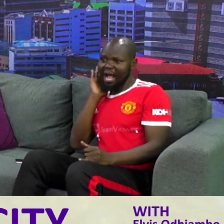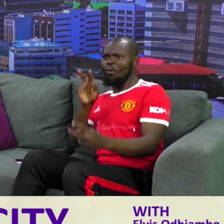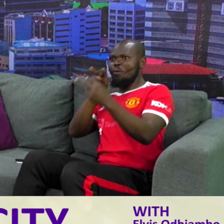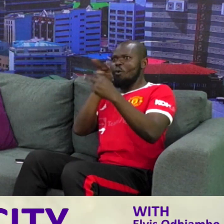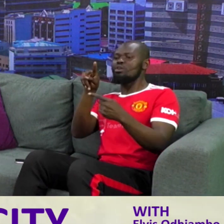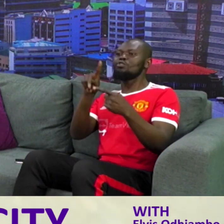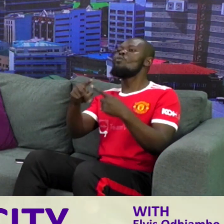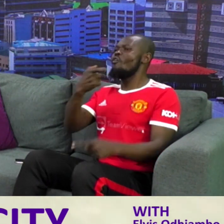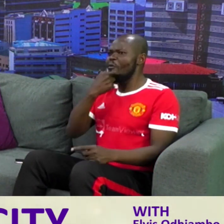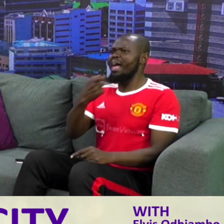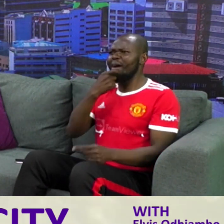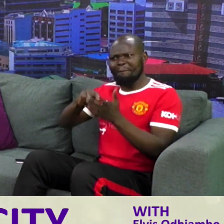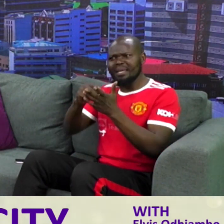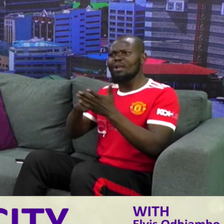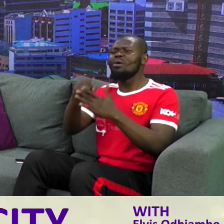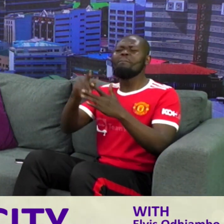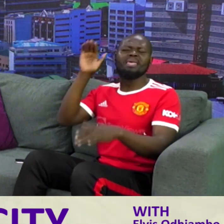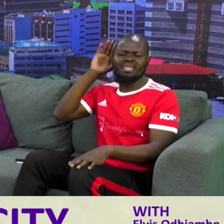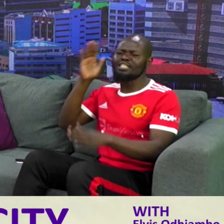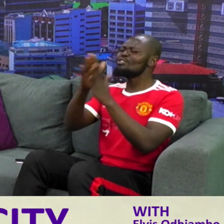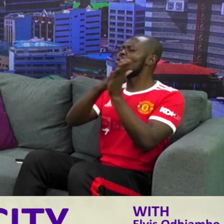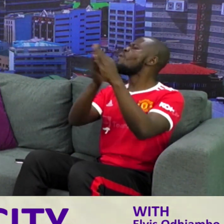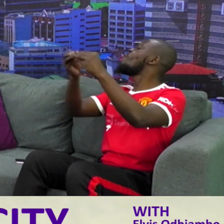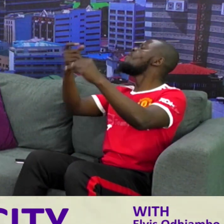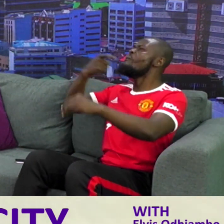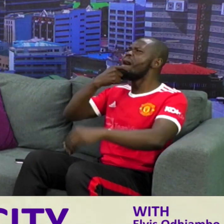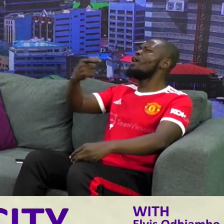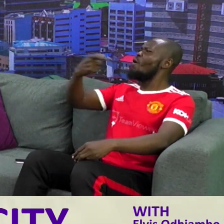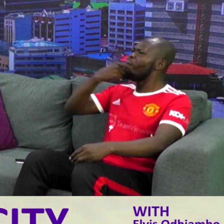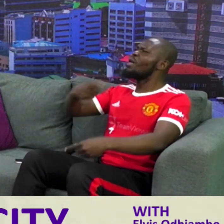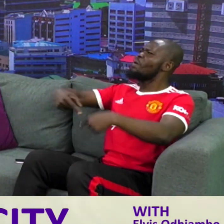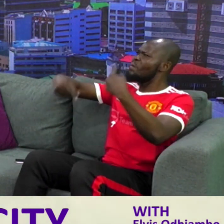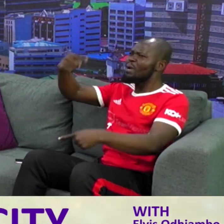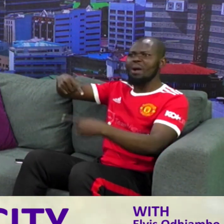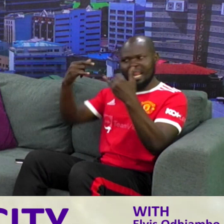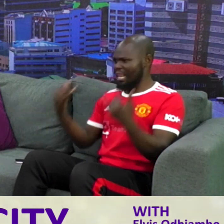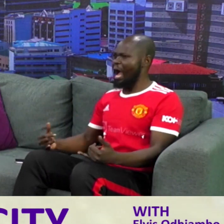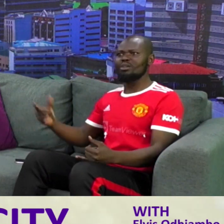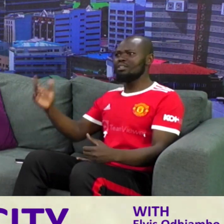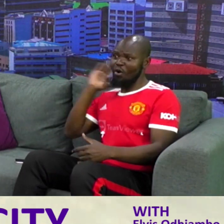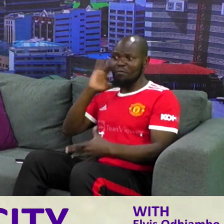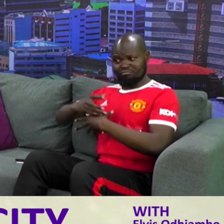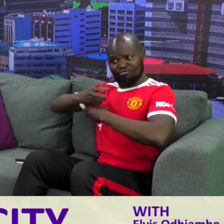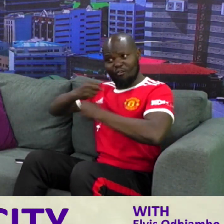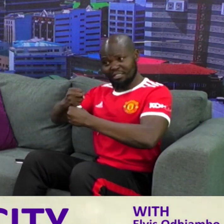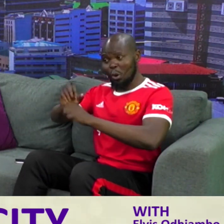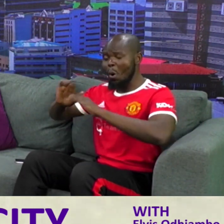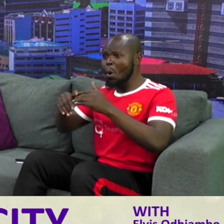and Gor Mahia are very strong. Yes. Moranga has been watching how Gor Mahia has been playing. Right. They have